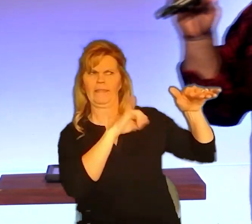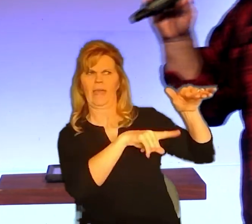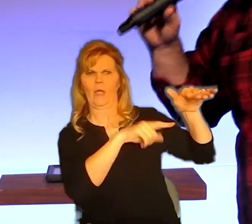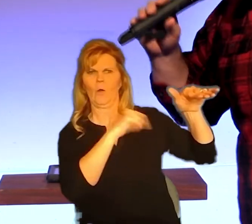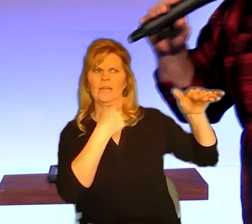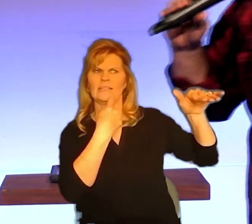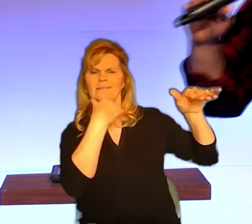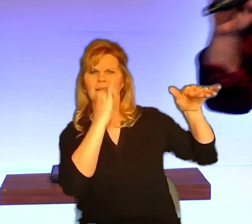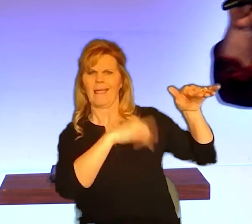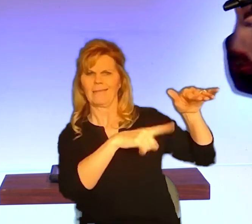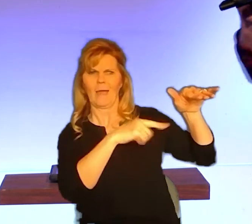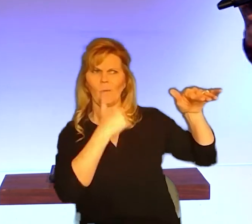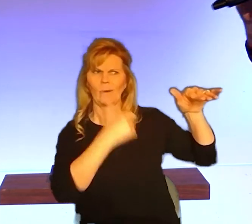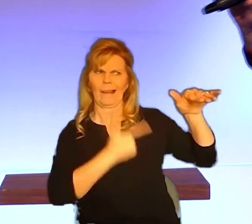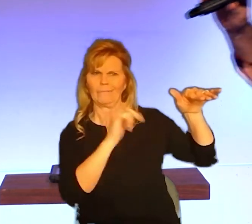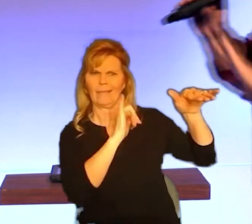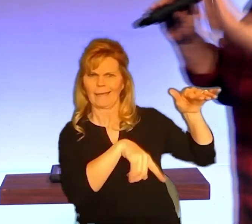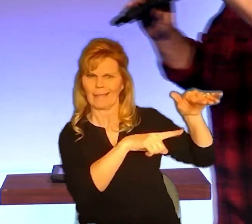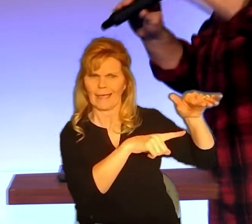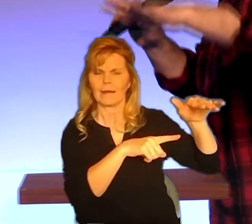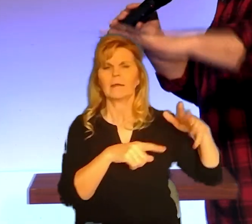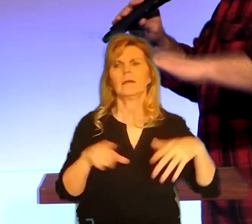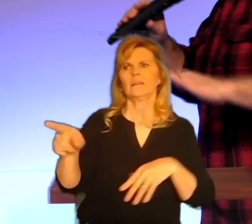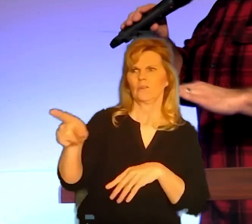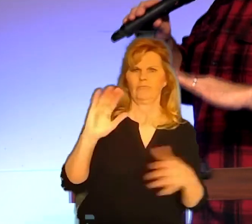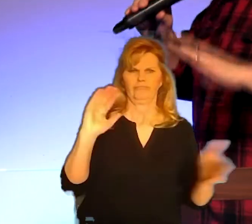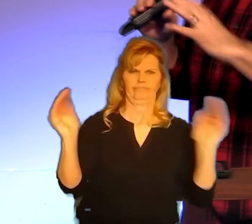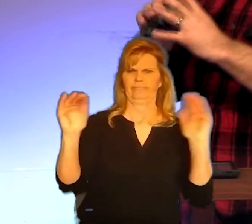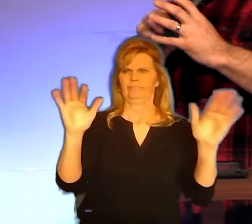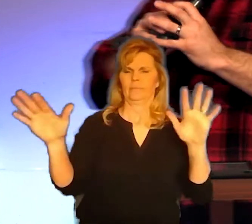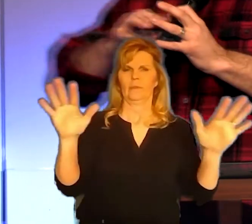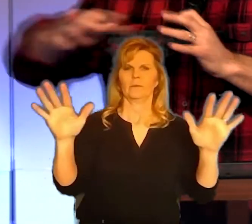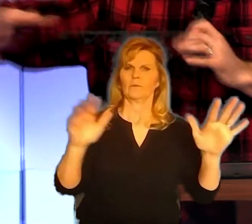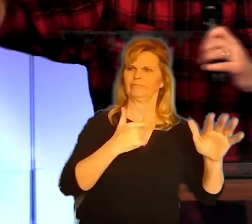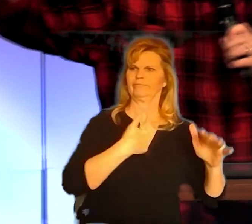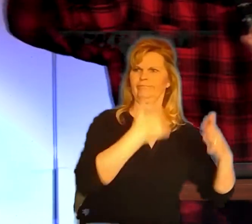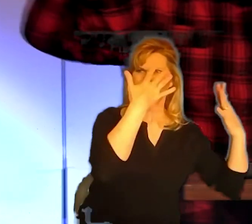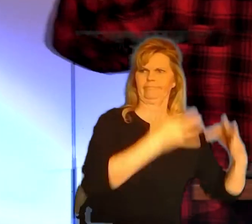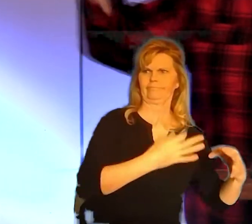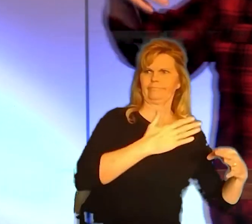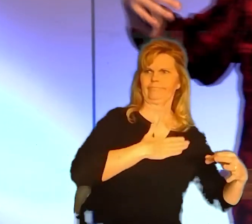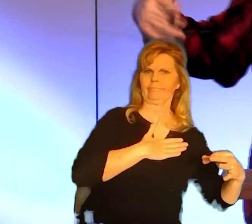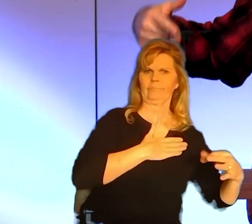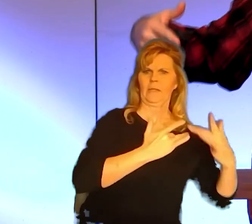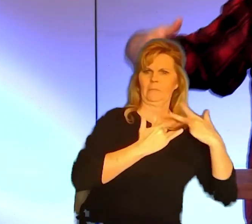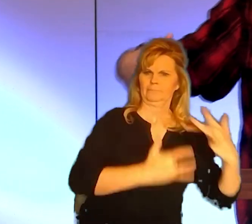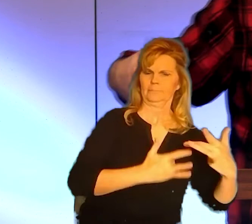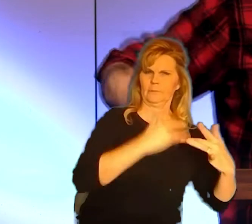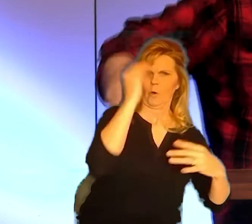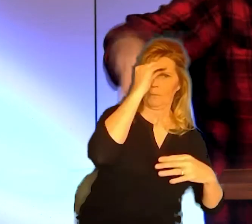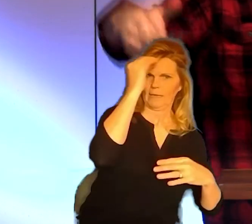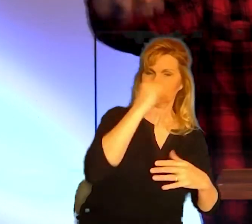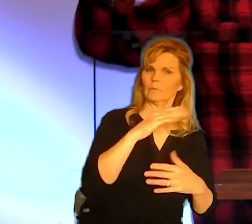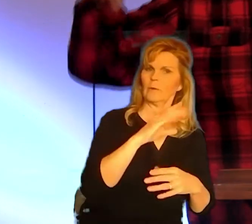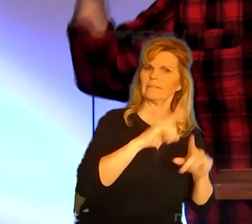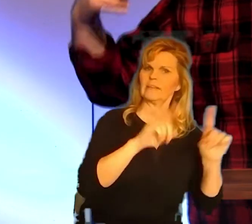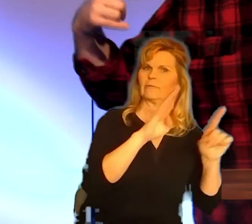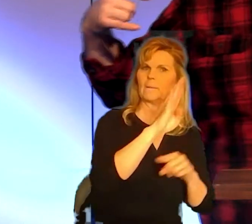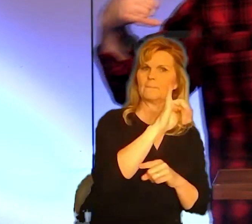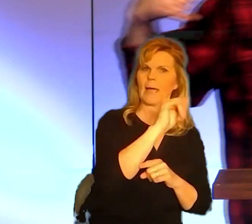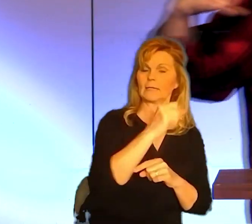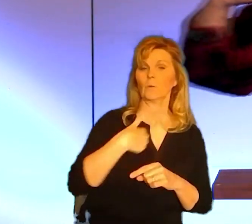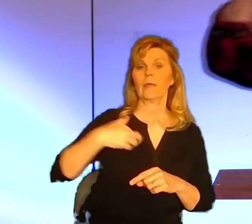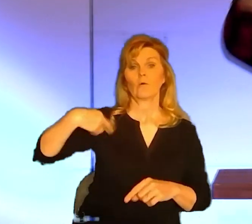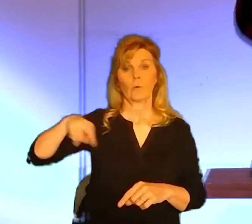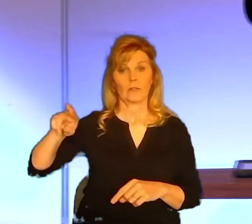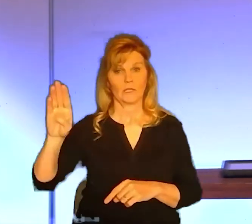didn't say that, or we didn't live like that, or we didn't act like that. And we all have different kinds of bias. We have religious bias.